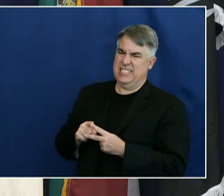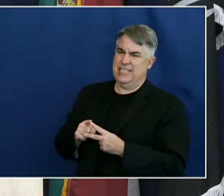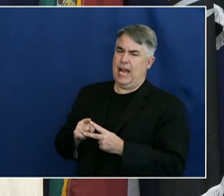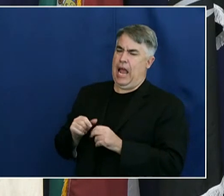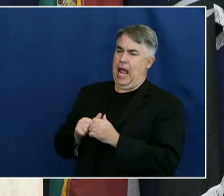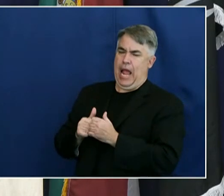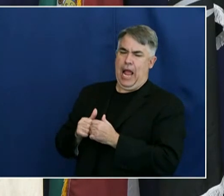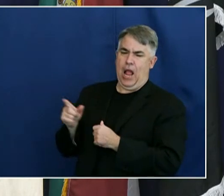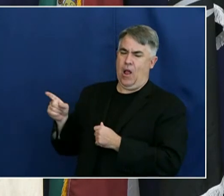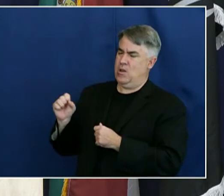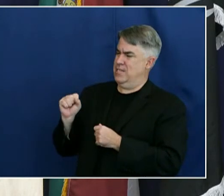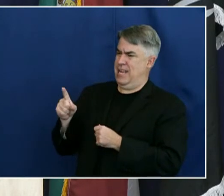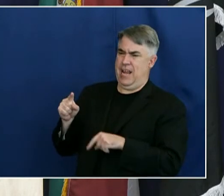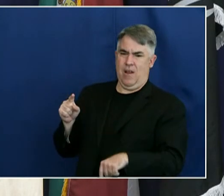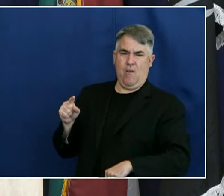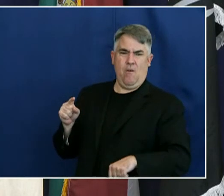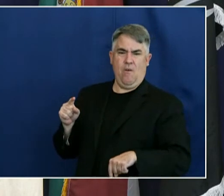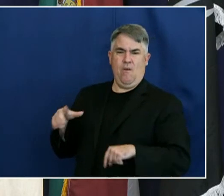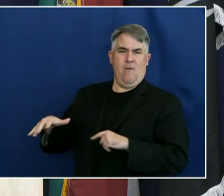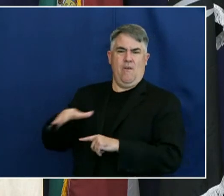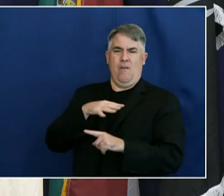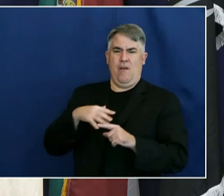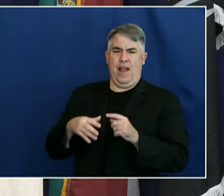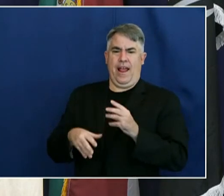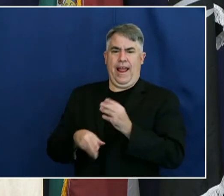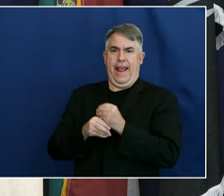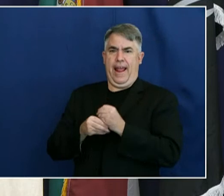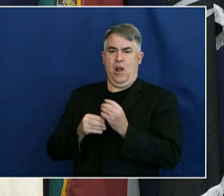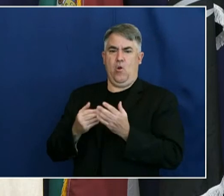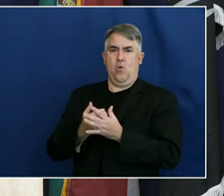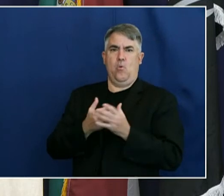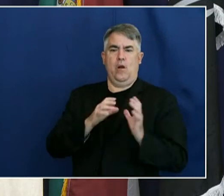has added so many other categories of people to be